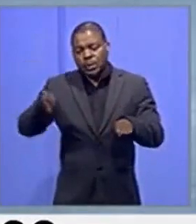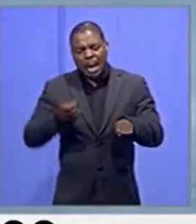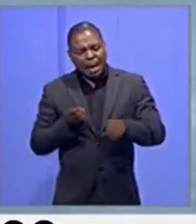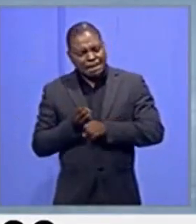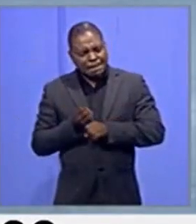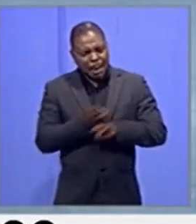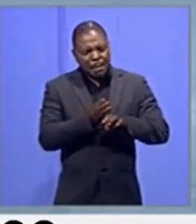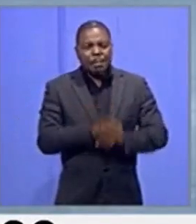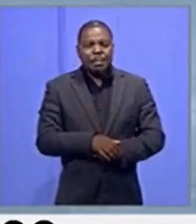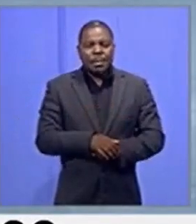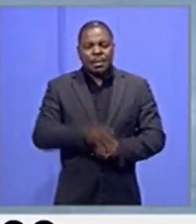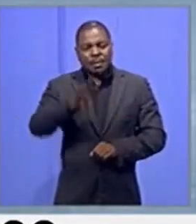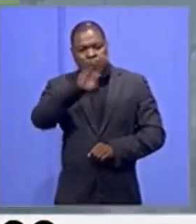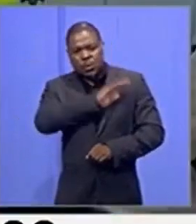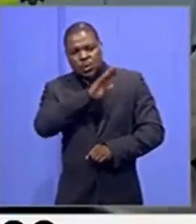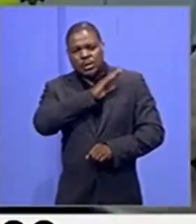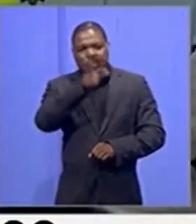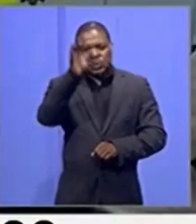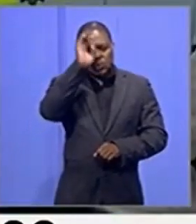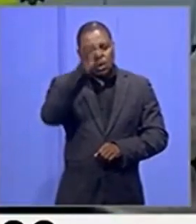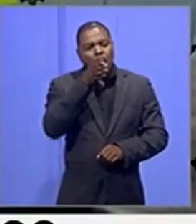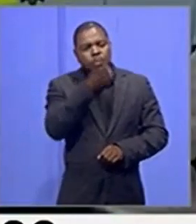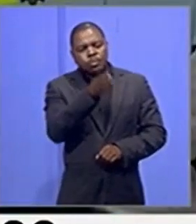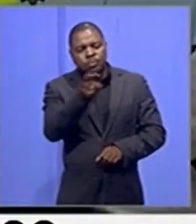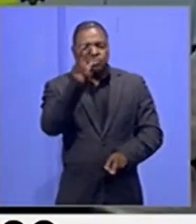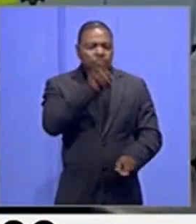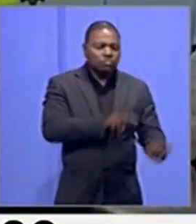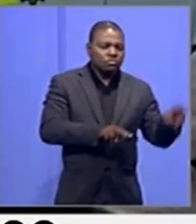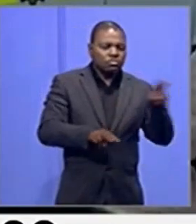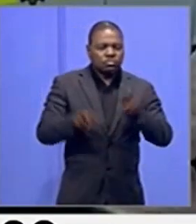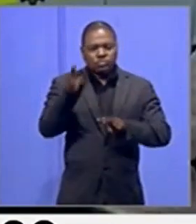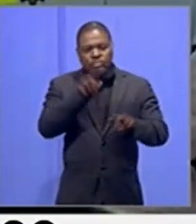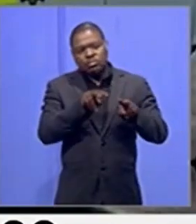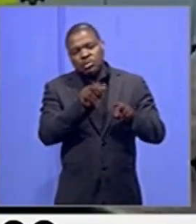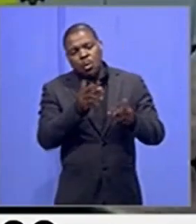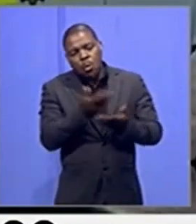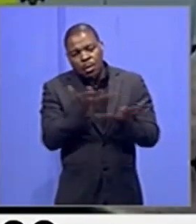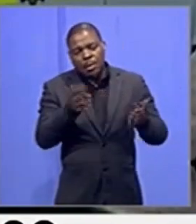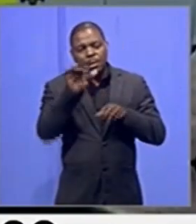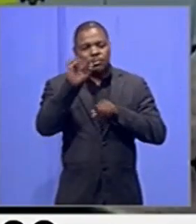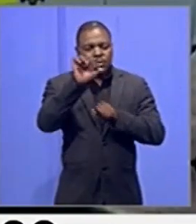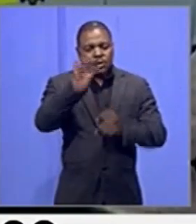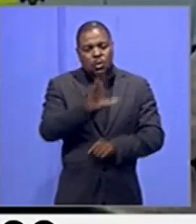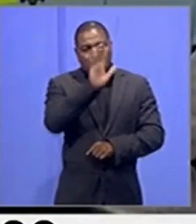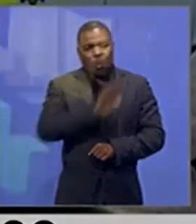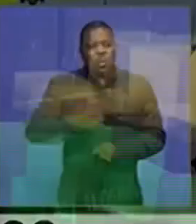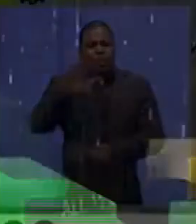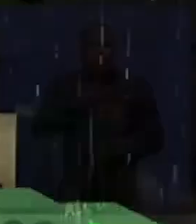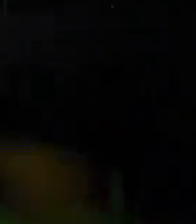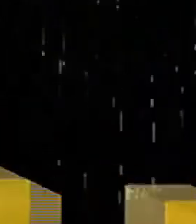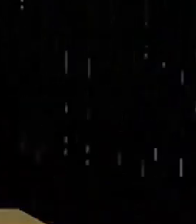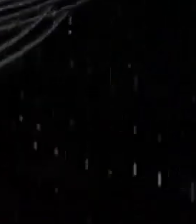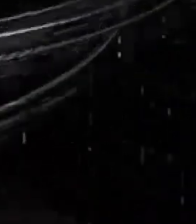tsela. Mashole le maphodisa a tšwela pele go tlhapetša ditšhupetša go ralala le naga.